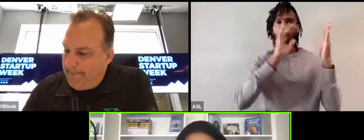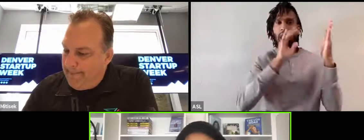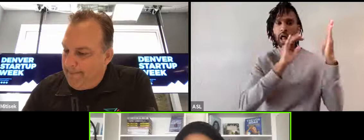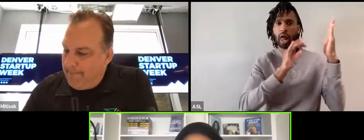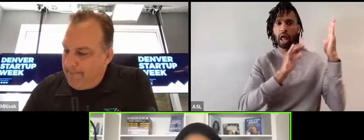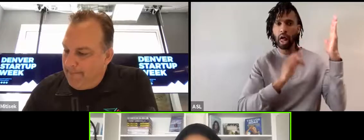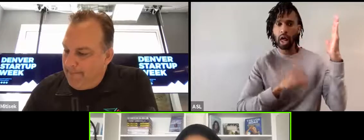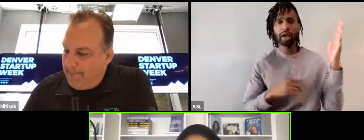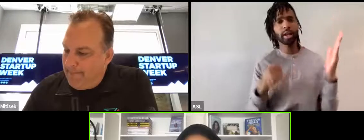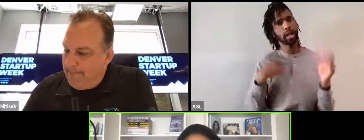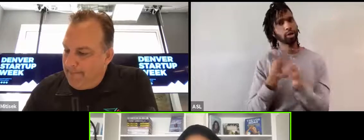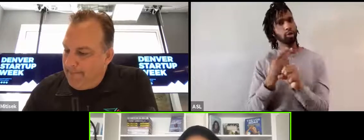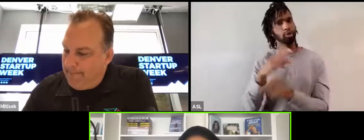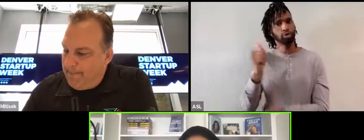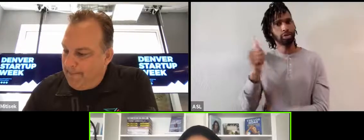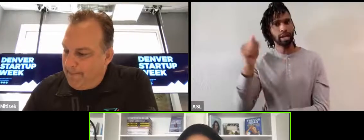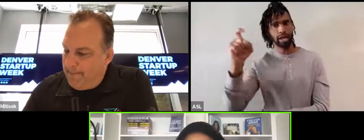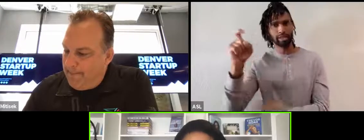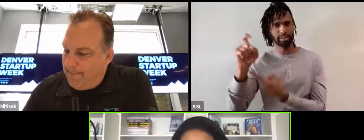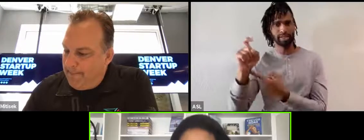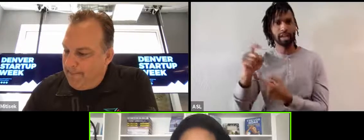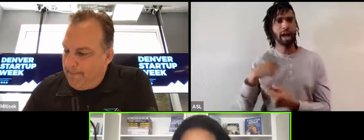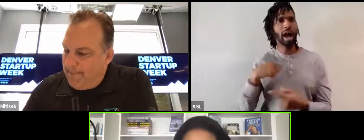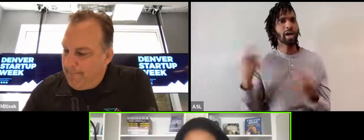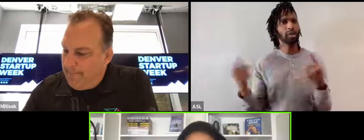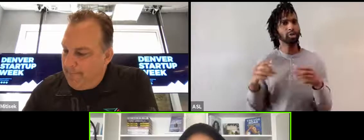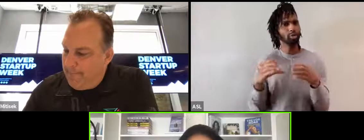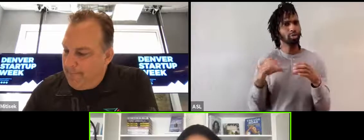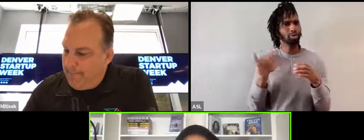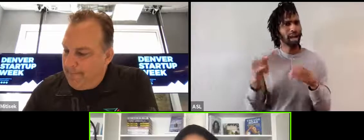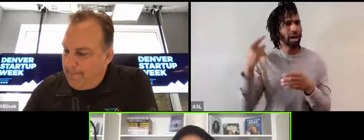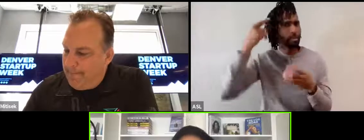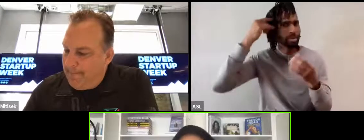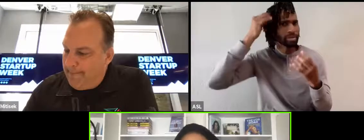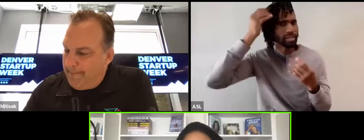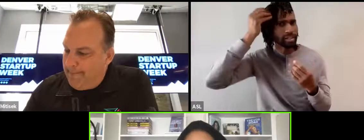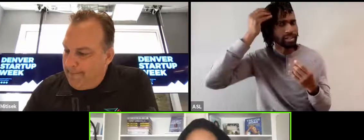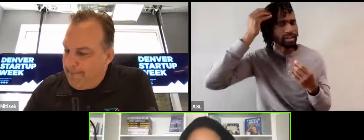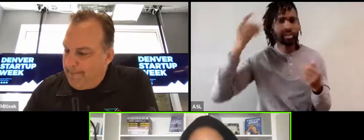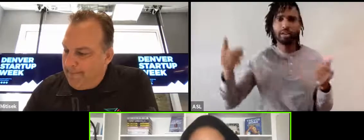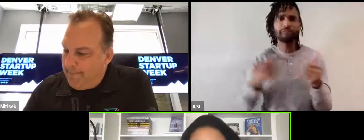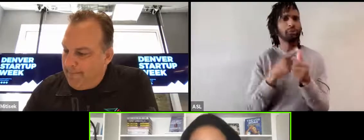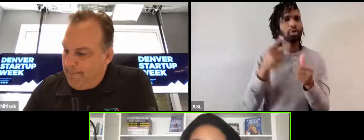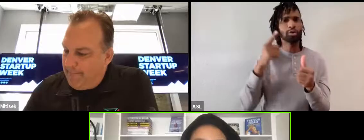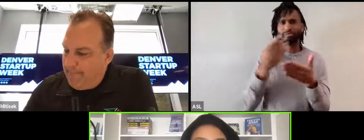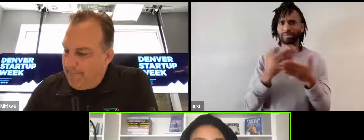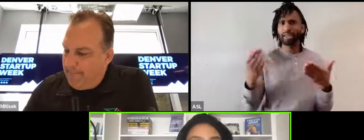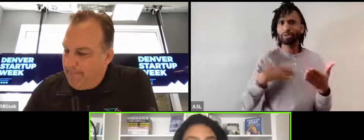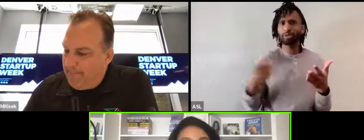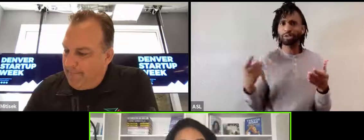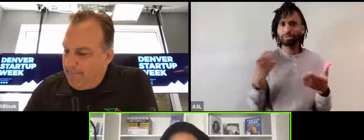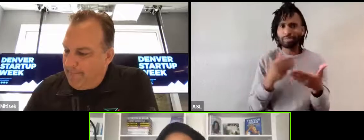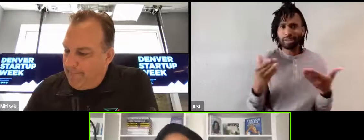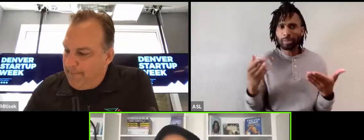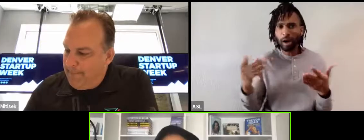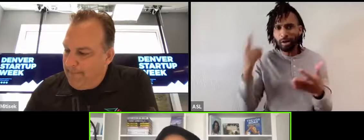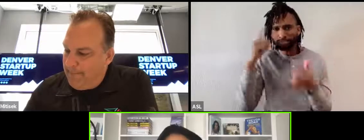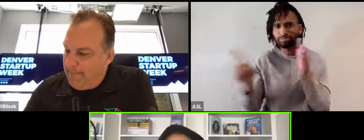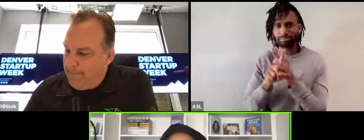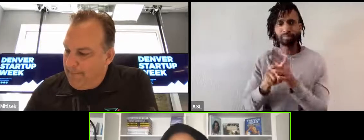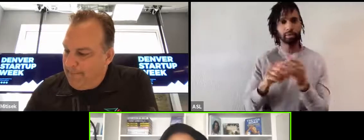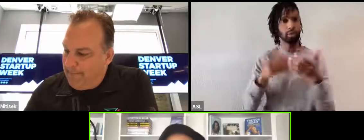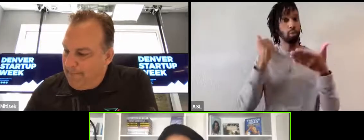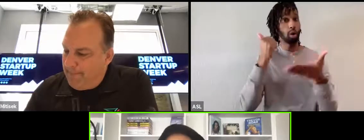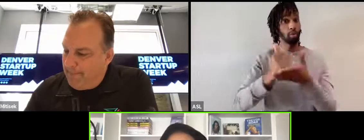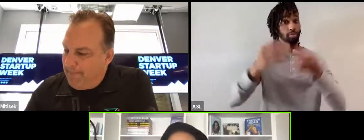I do that mentally with someone, every time someone, it's the first thing you can think about, because it helps you decide,